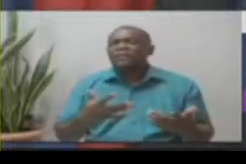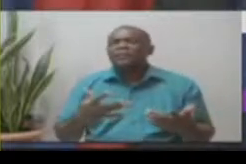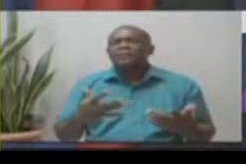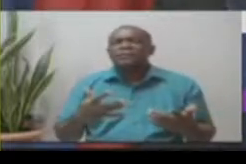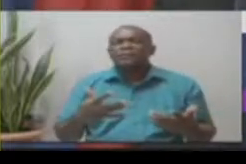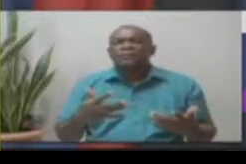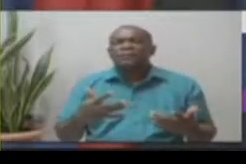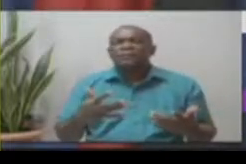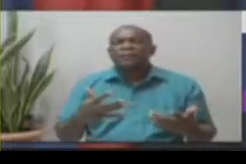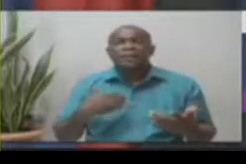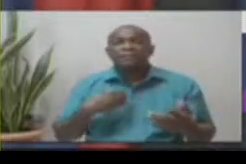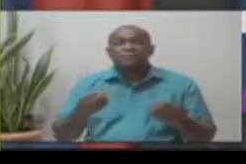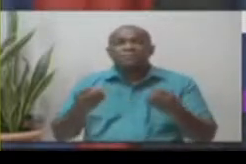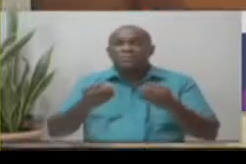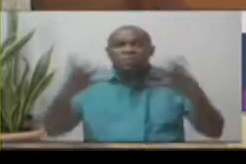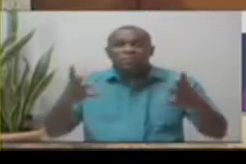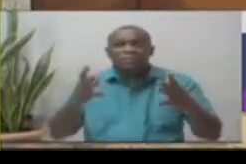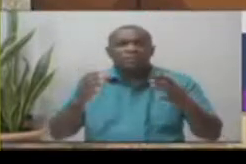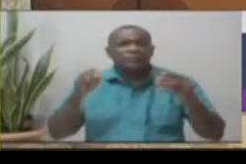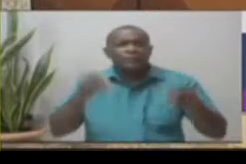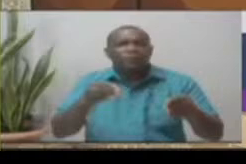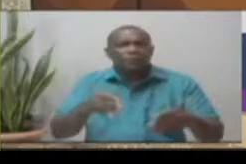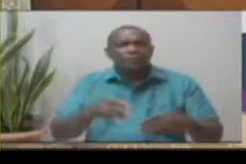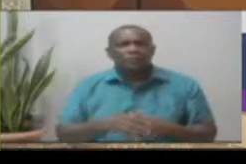Thank you very much.